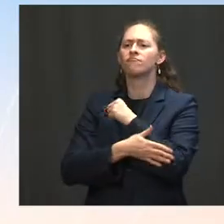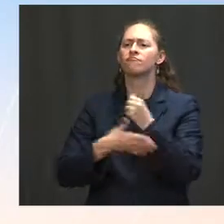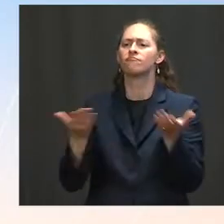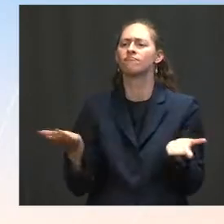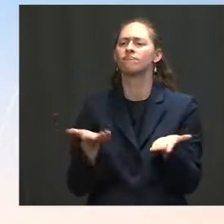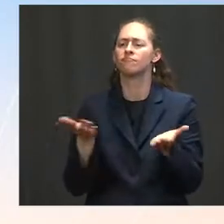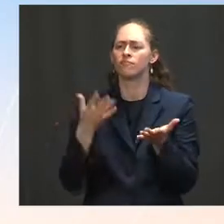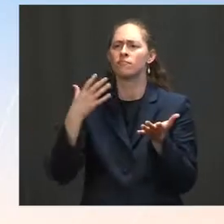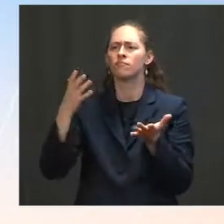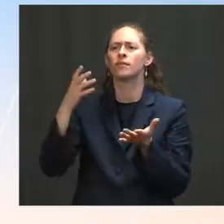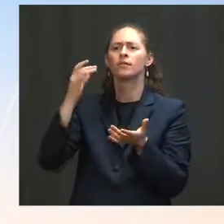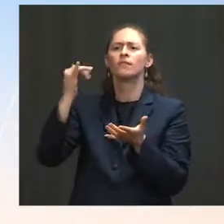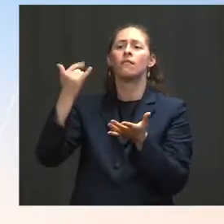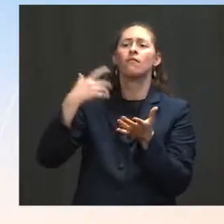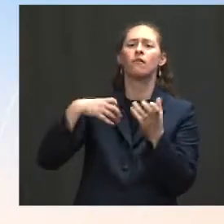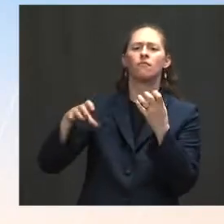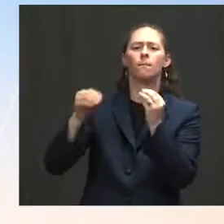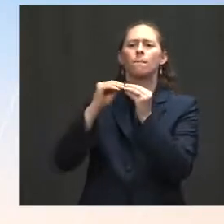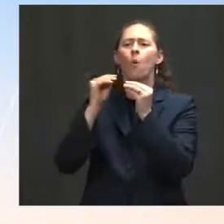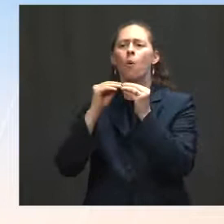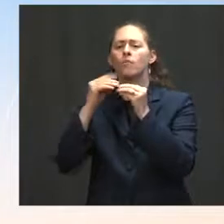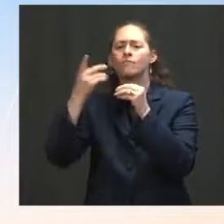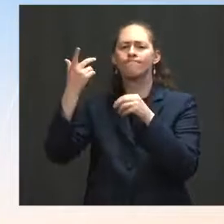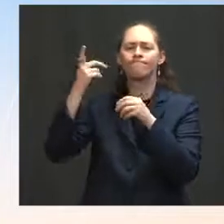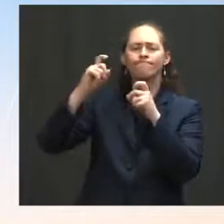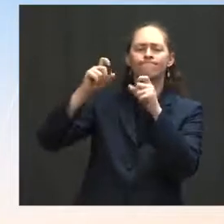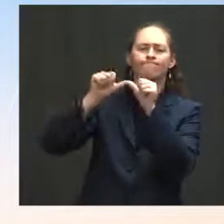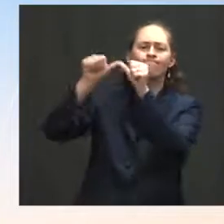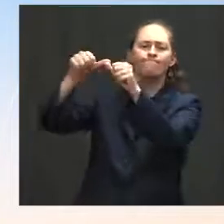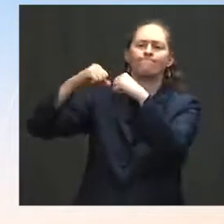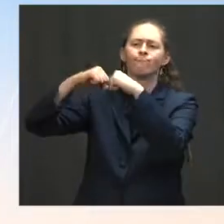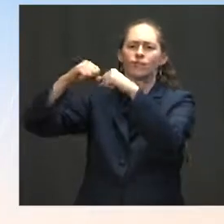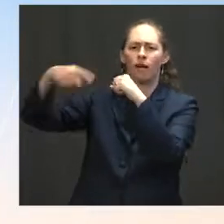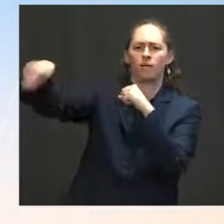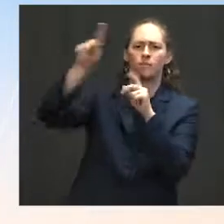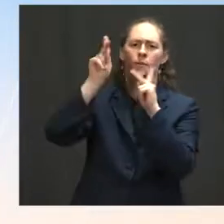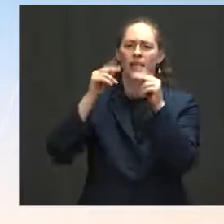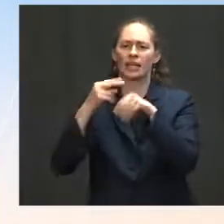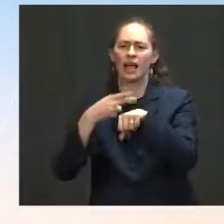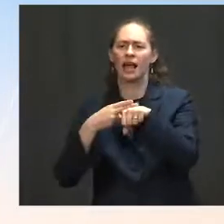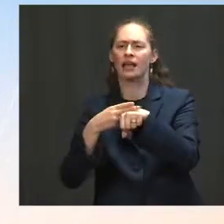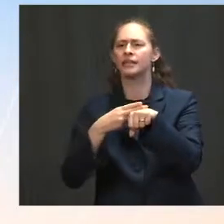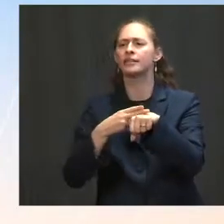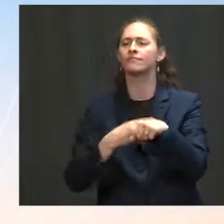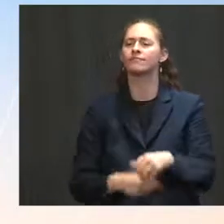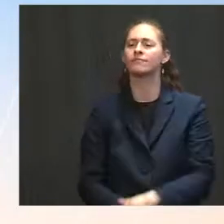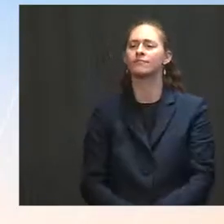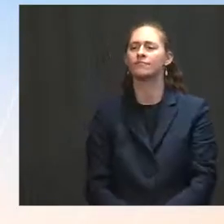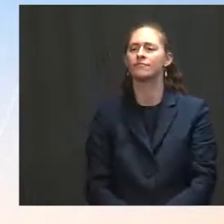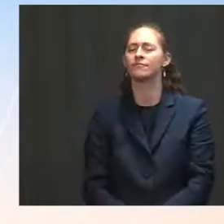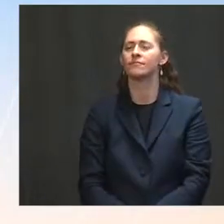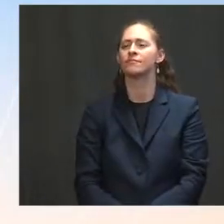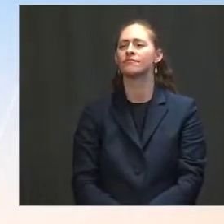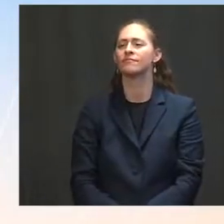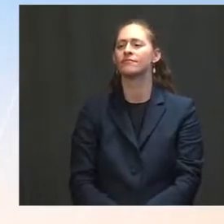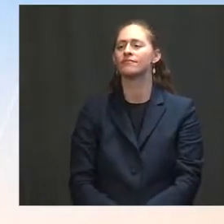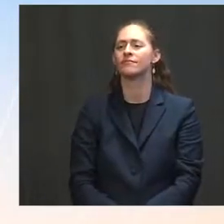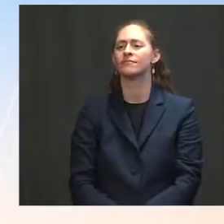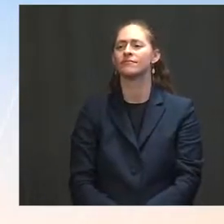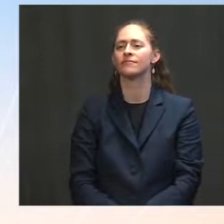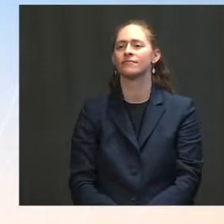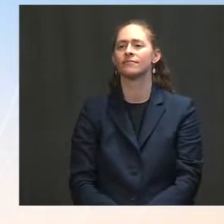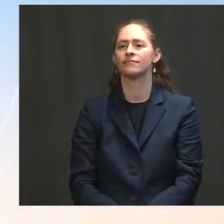working to implement. And finally, Haiti is one of the countries that will be receiving